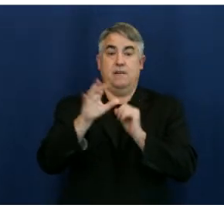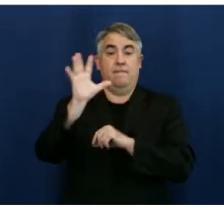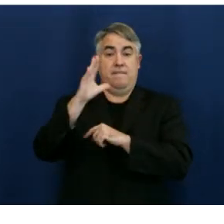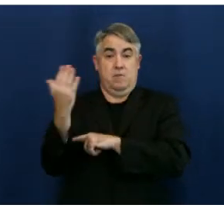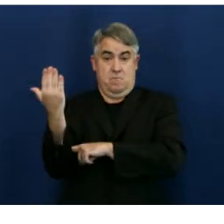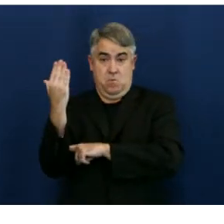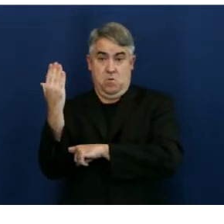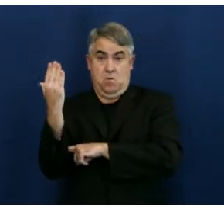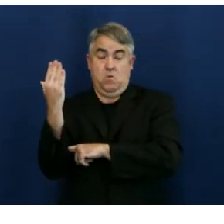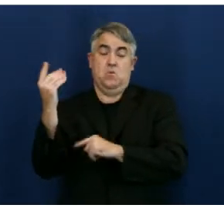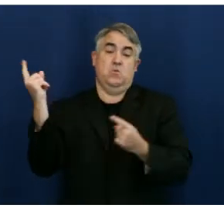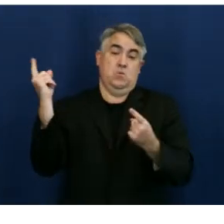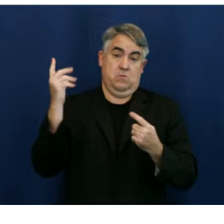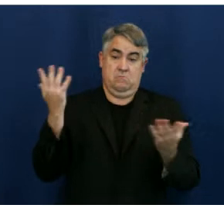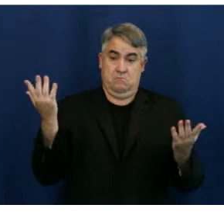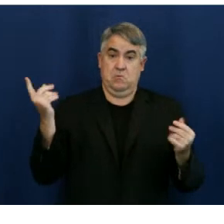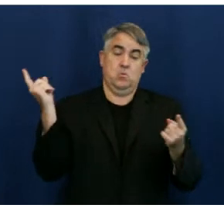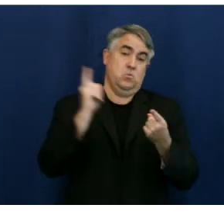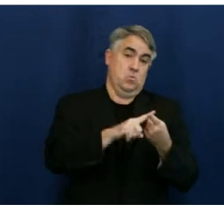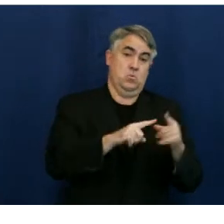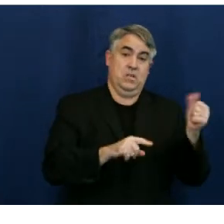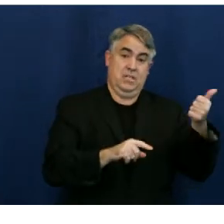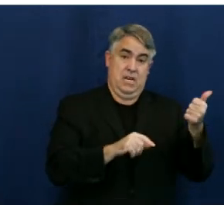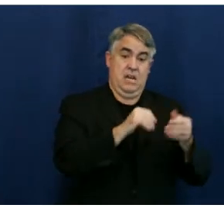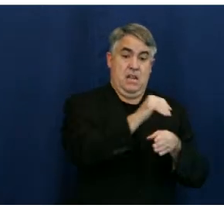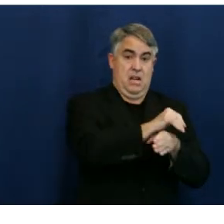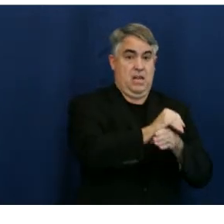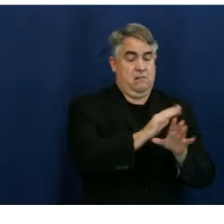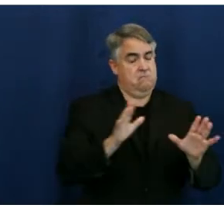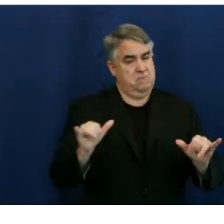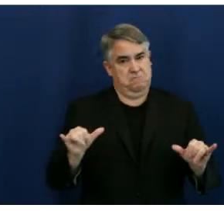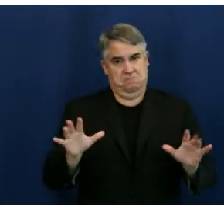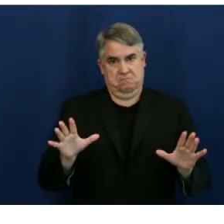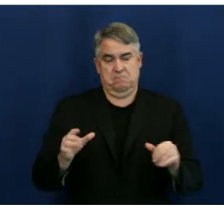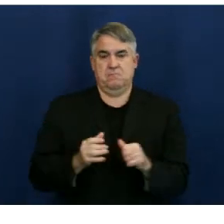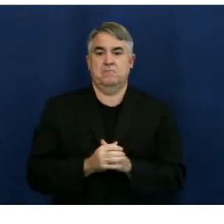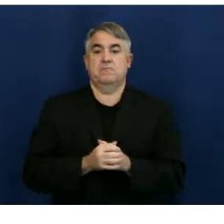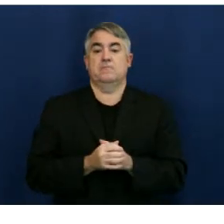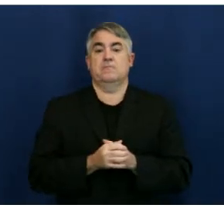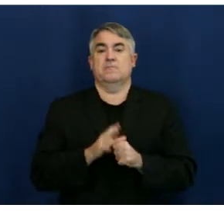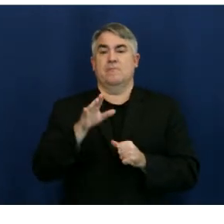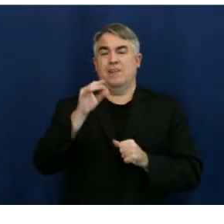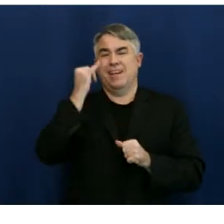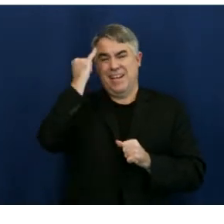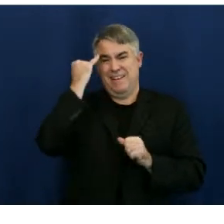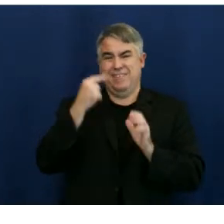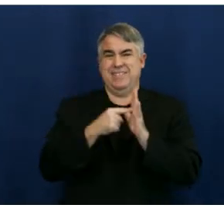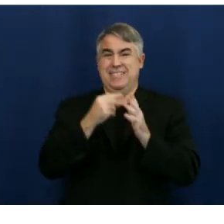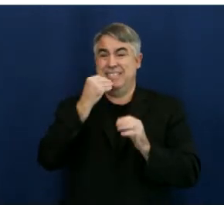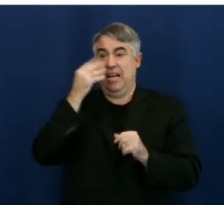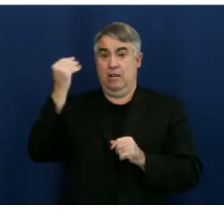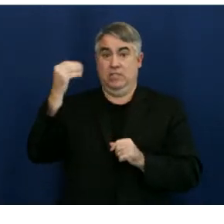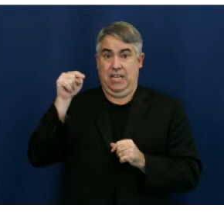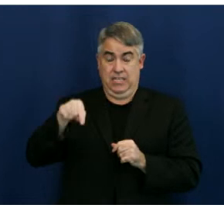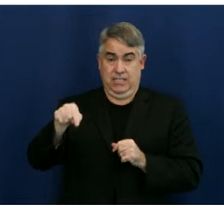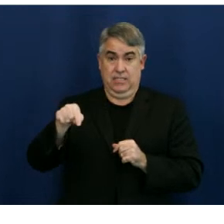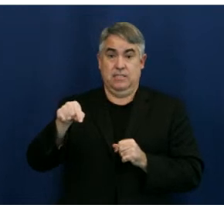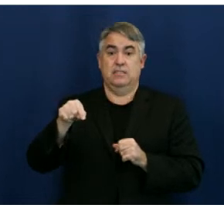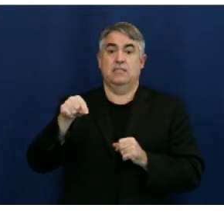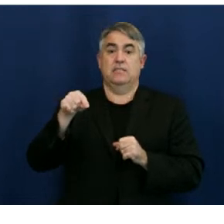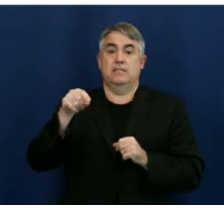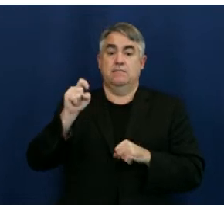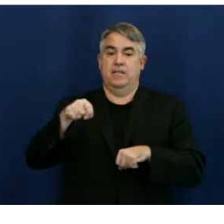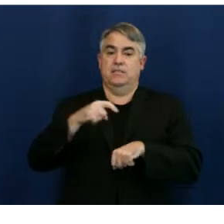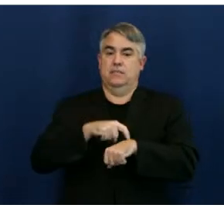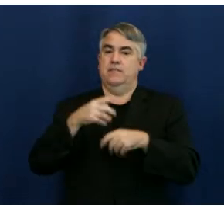Folks can order by 10 p.m. They need to complete their outdoor dining by 11 p.m. Takeout and delivery are good 24 hours a